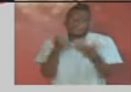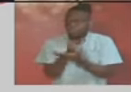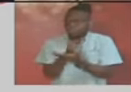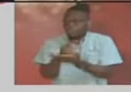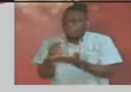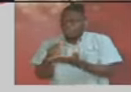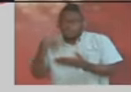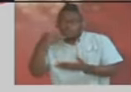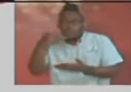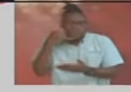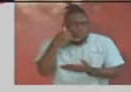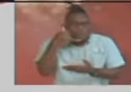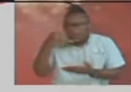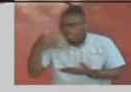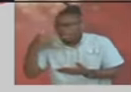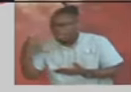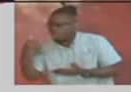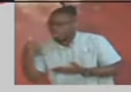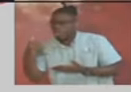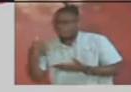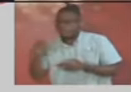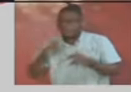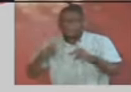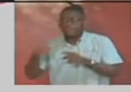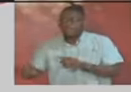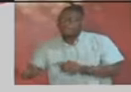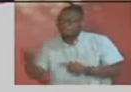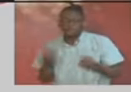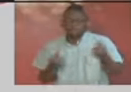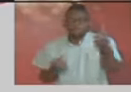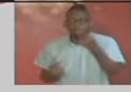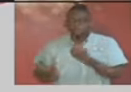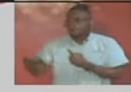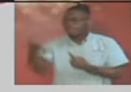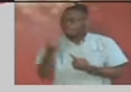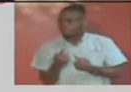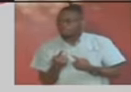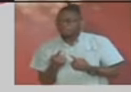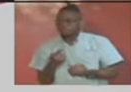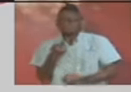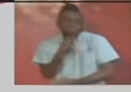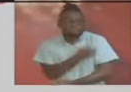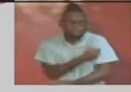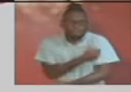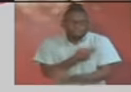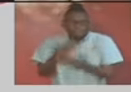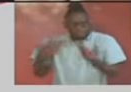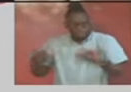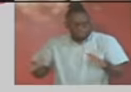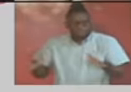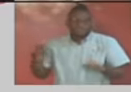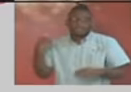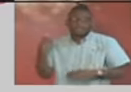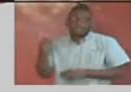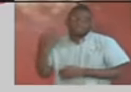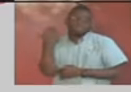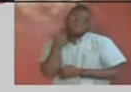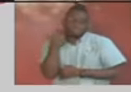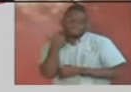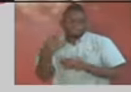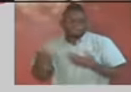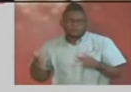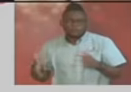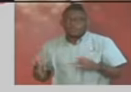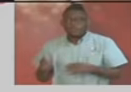from 89.2% to 90.4%, which accounts for about 192 people across the system.